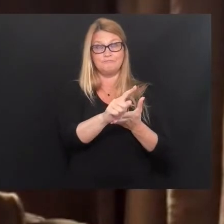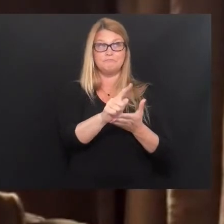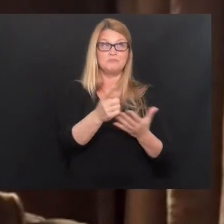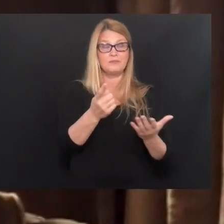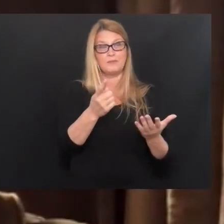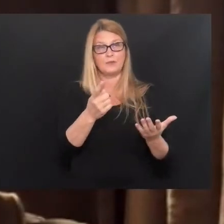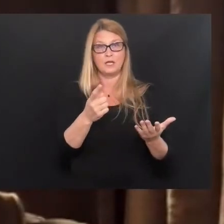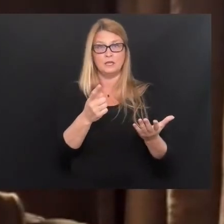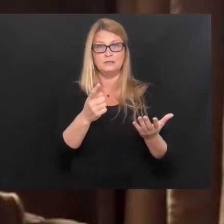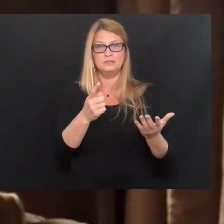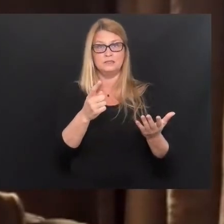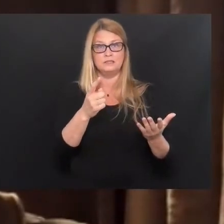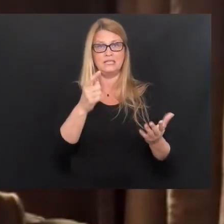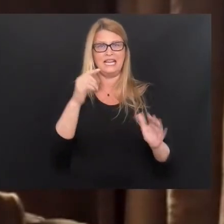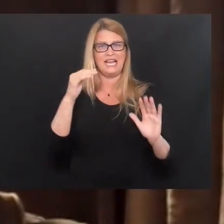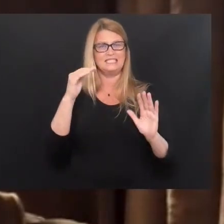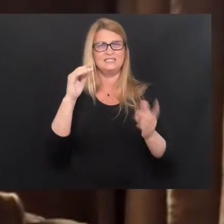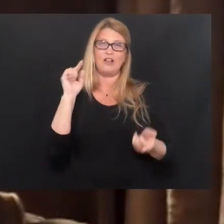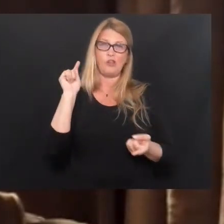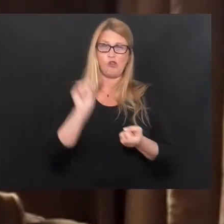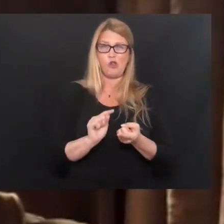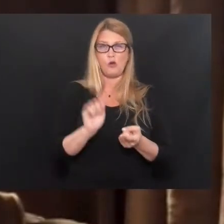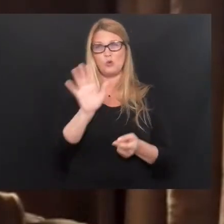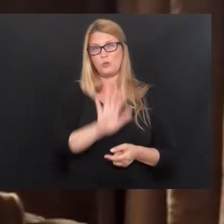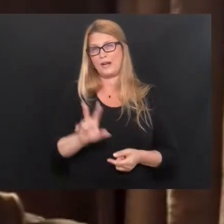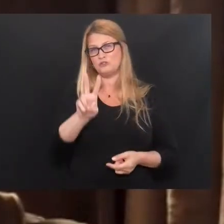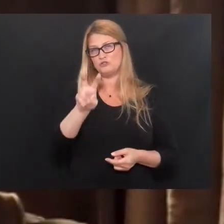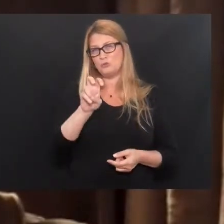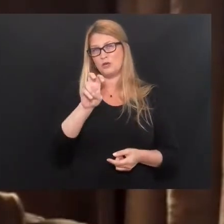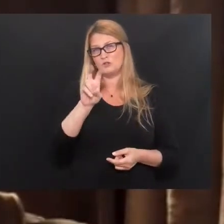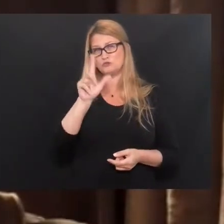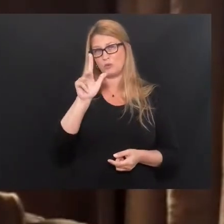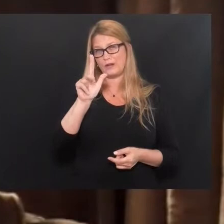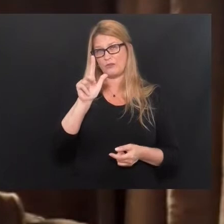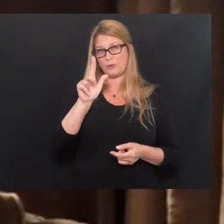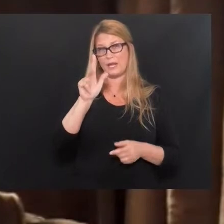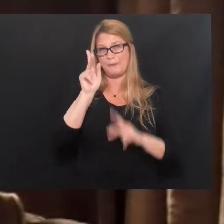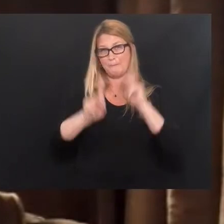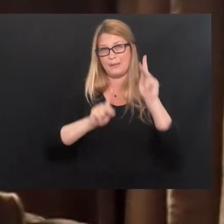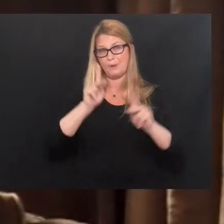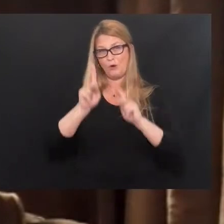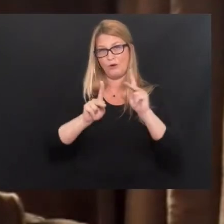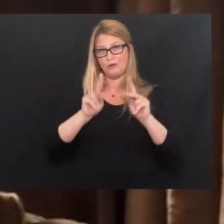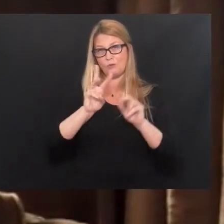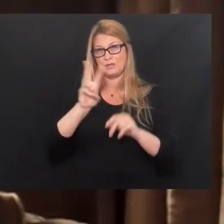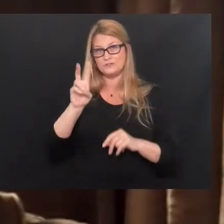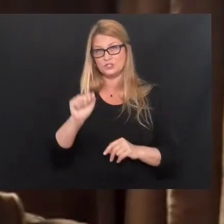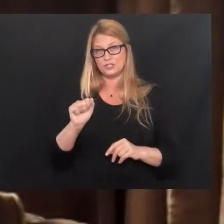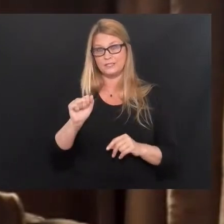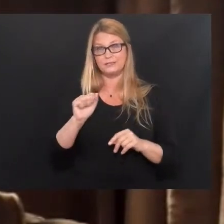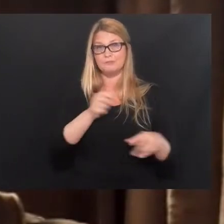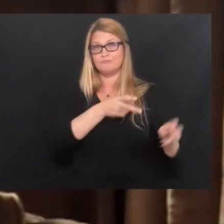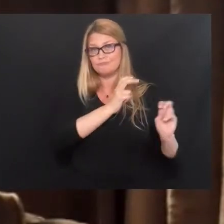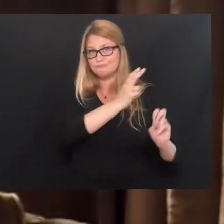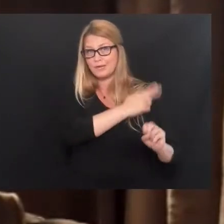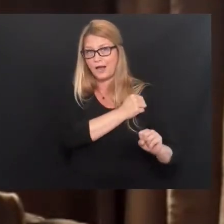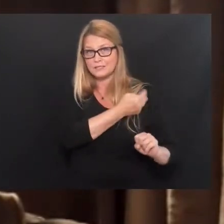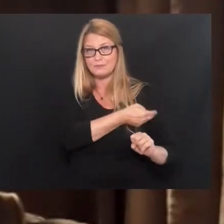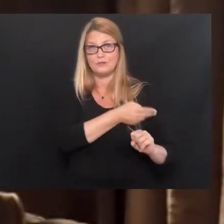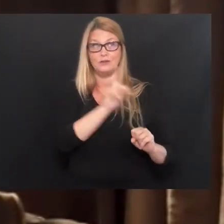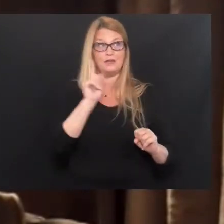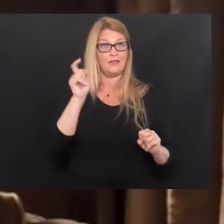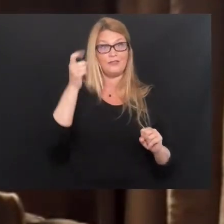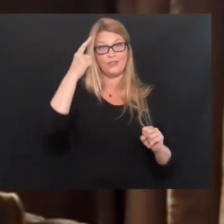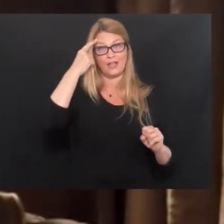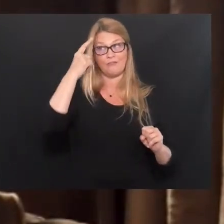reasonably low number of hospitalizations, around 223 West Virginians in hospitals from COVID-19, which, as the governor said,